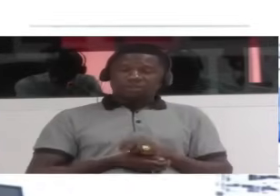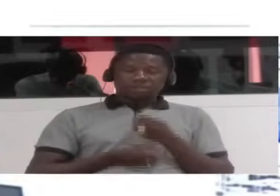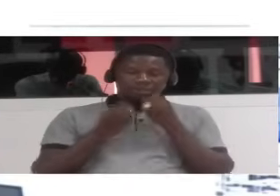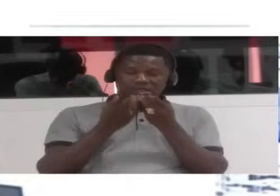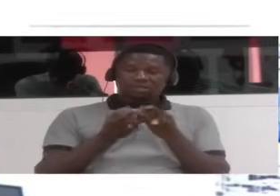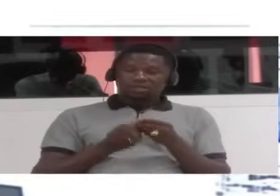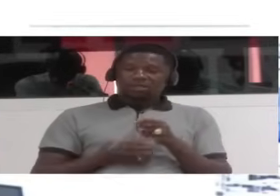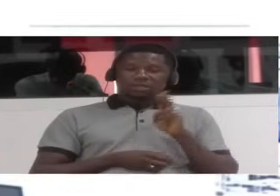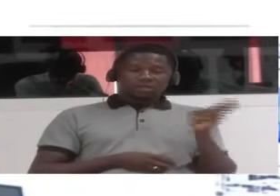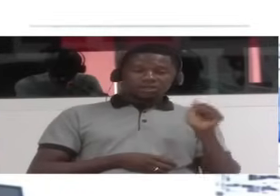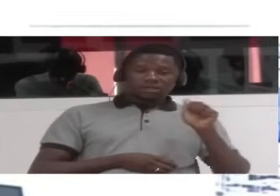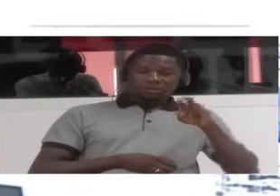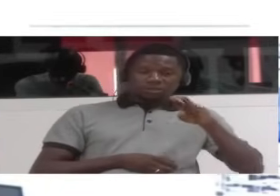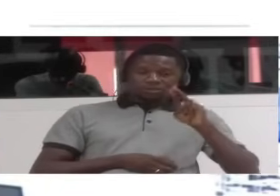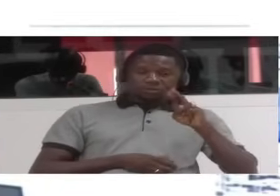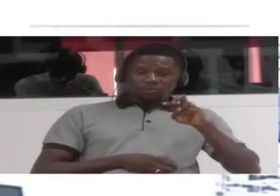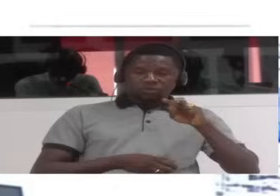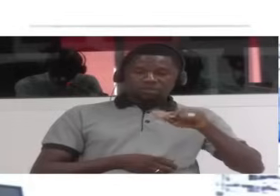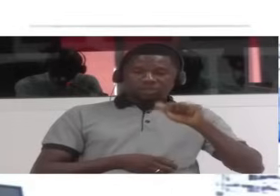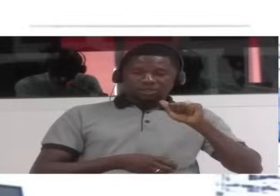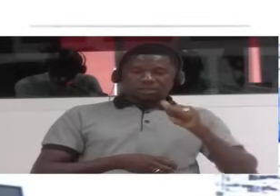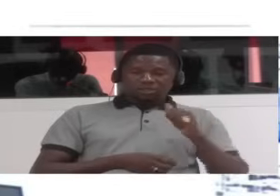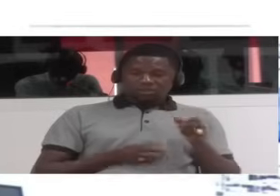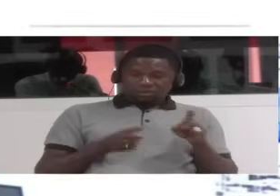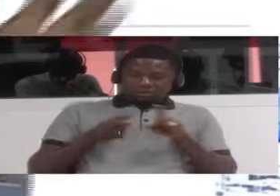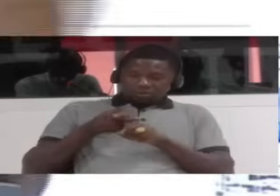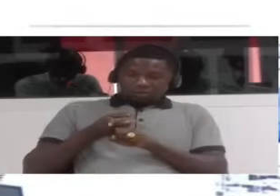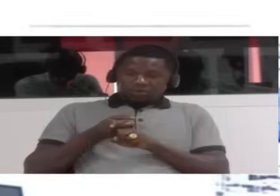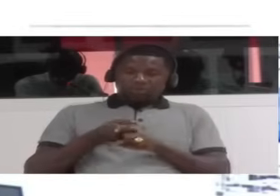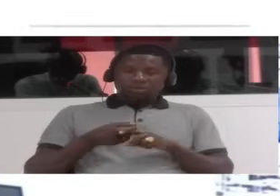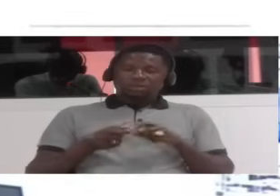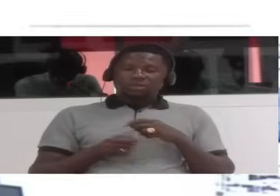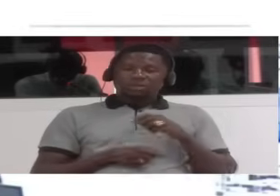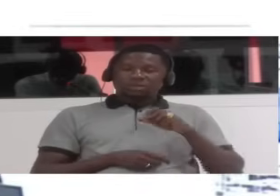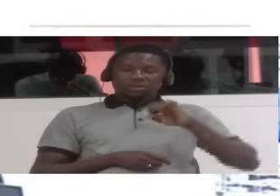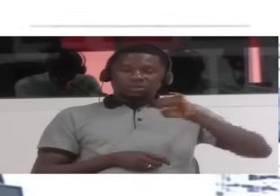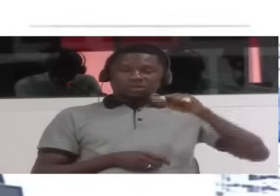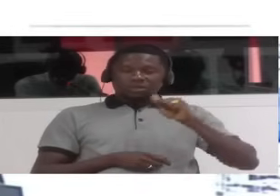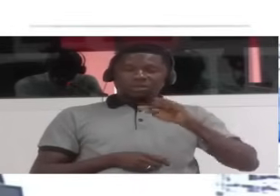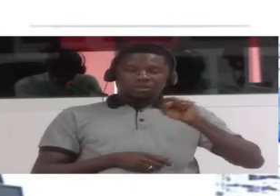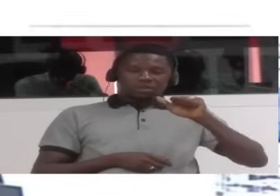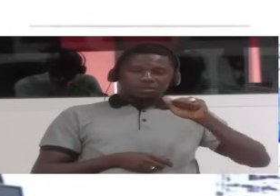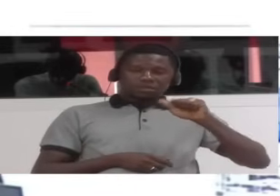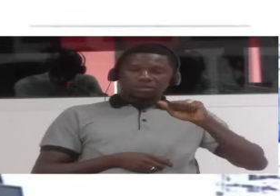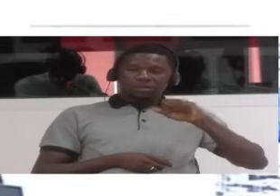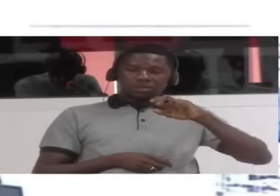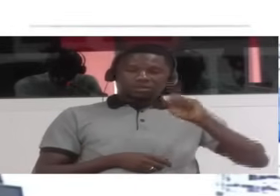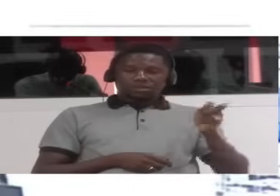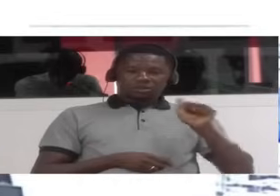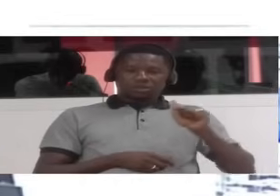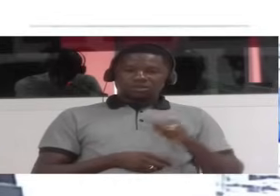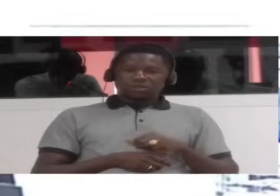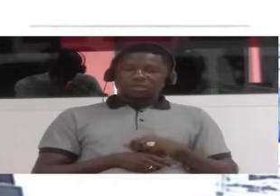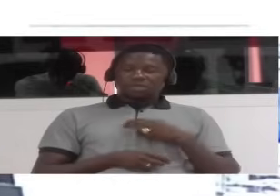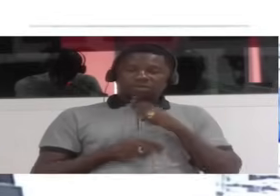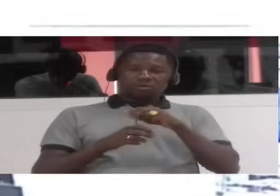Haruna collided with Jasacha, a native of Dobong. They killed Yaya Jammeh's